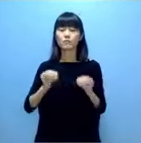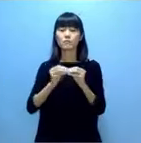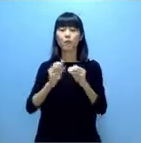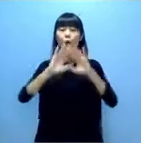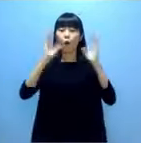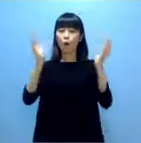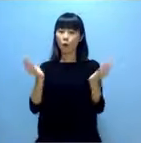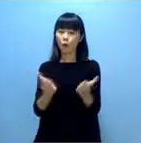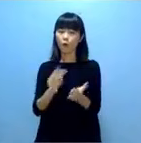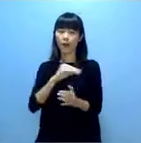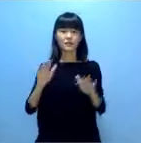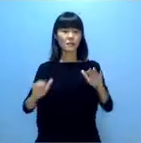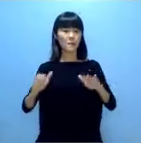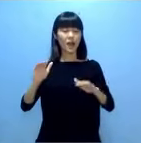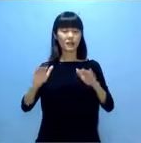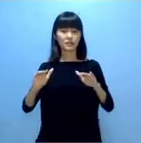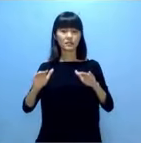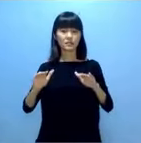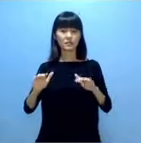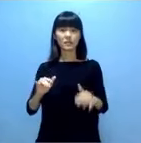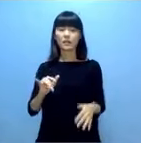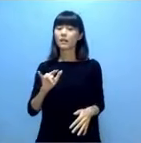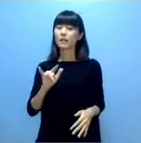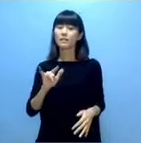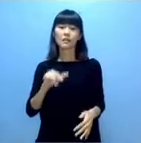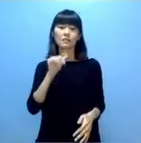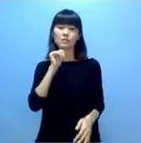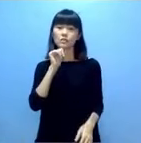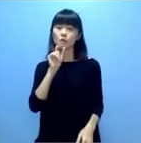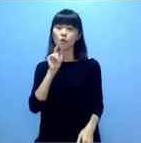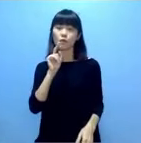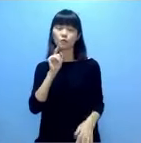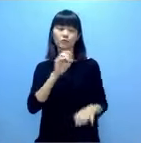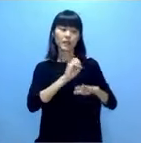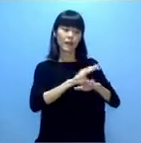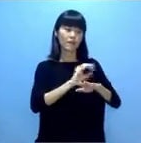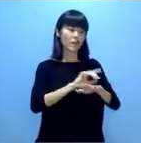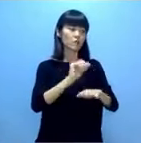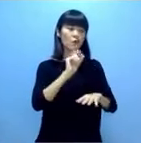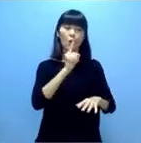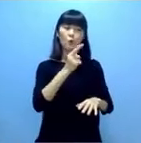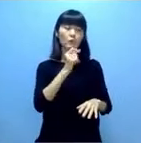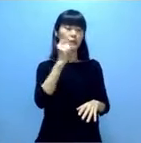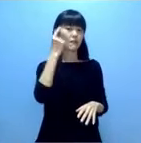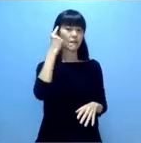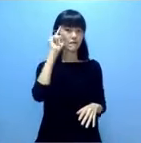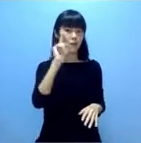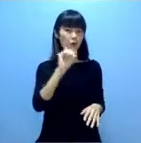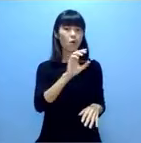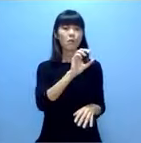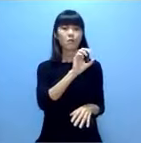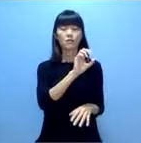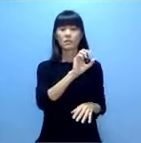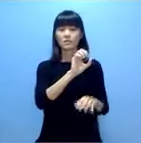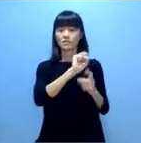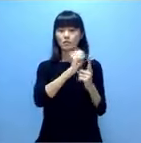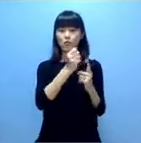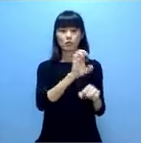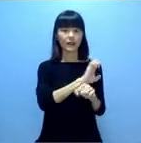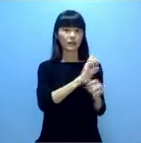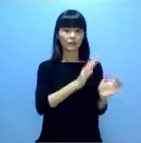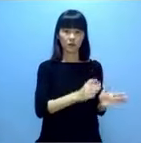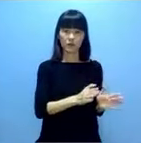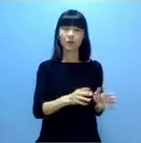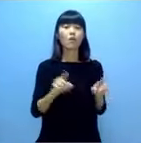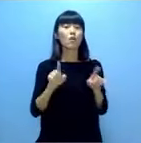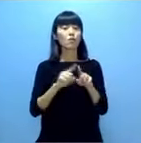think this is an advice that is not just applicable to social entrepreneurs or aspiring social entrepreneurs, but it's going to be a very helpful piece of